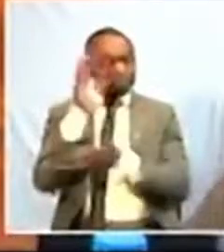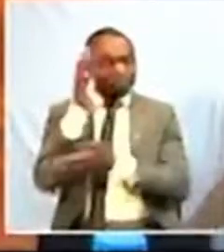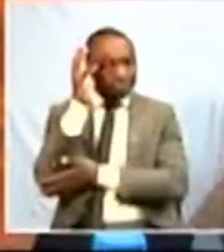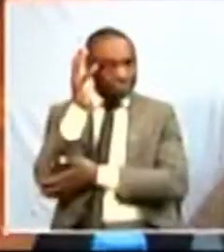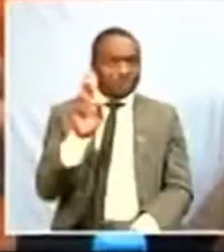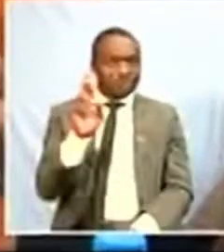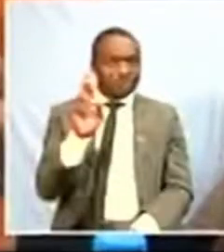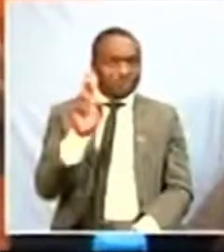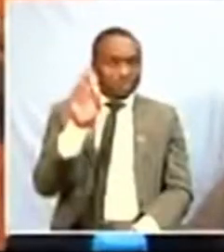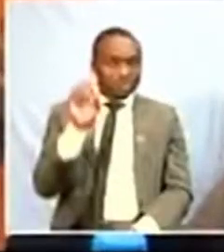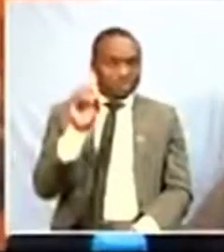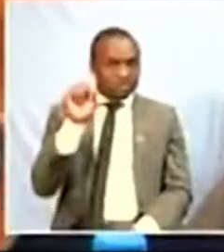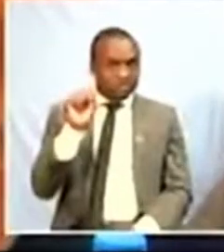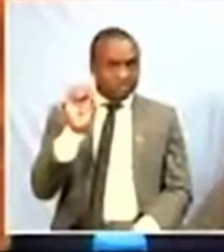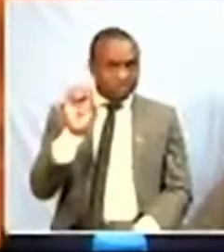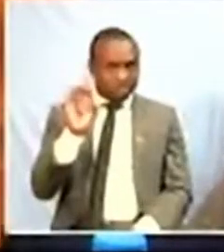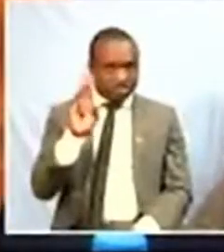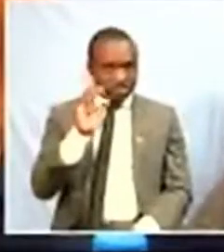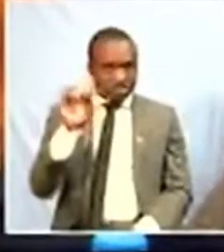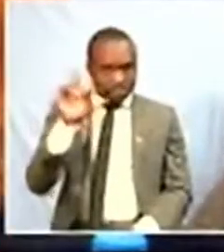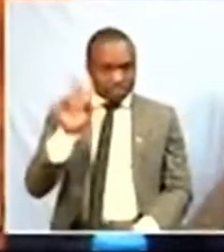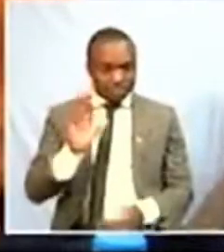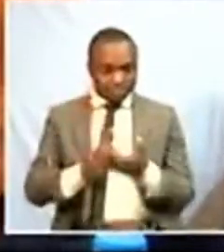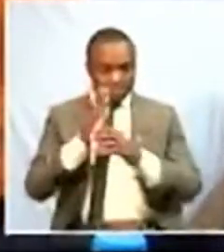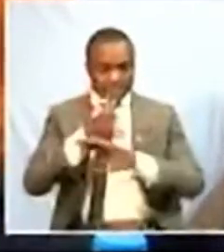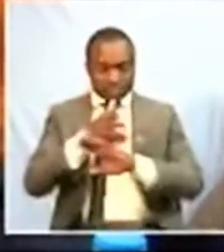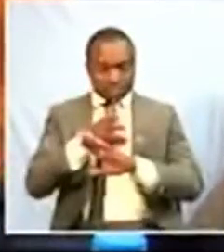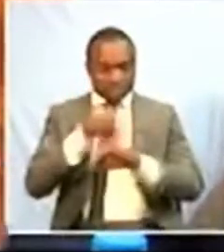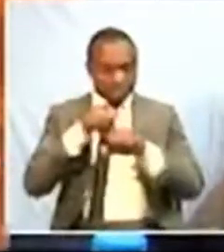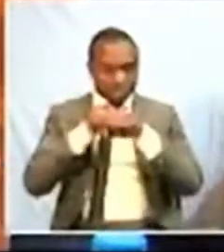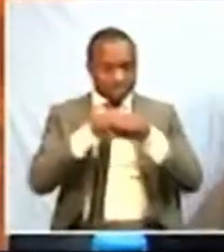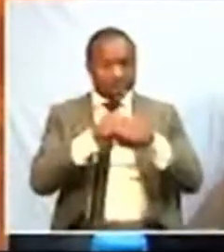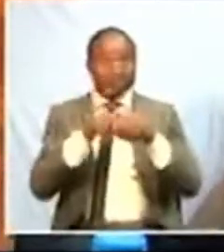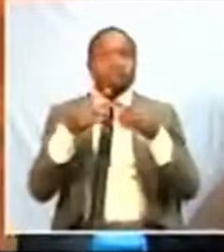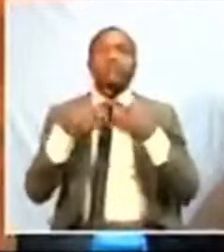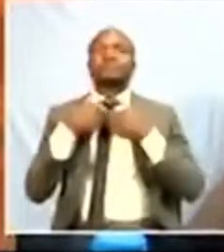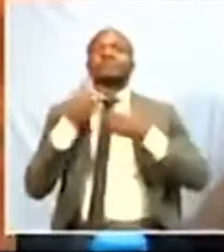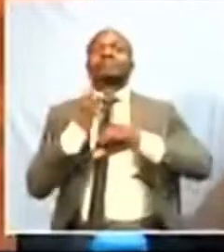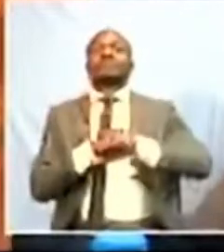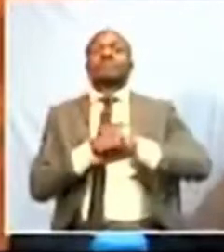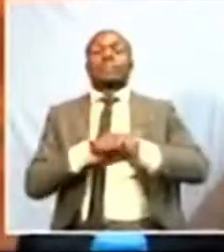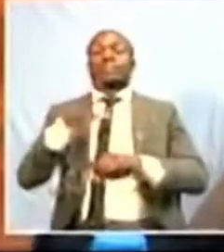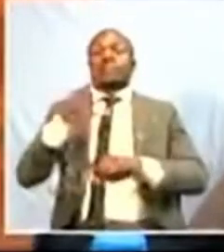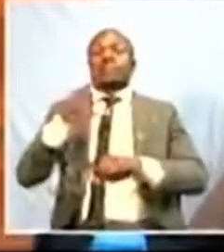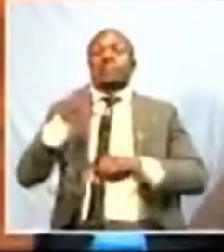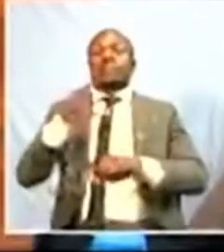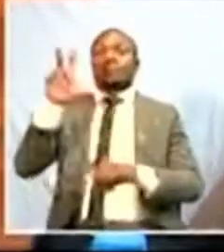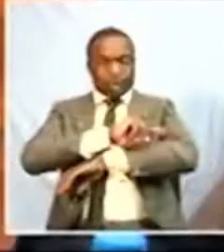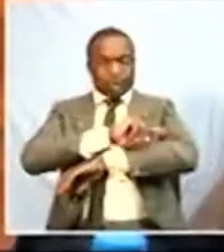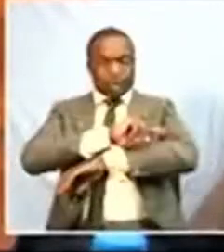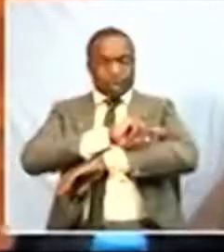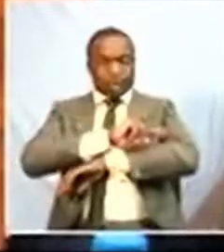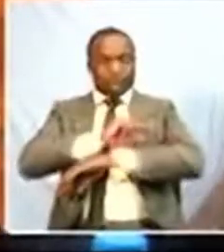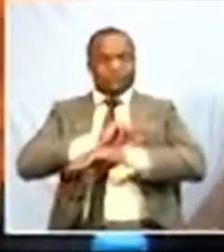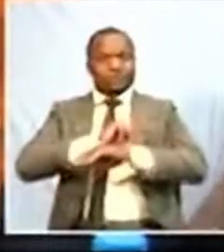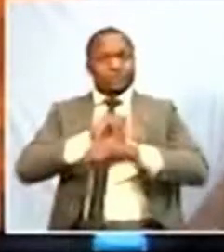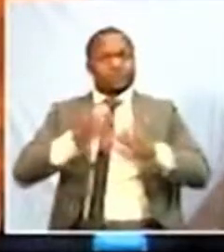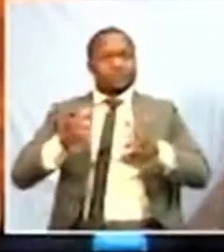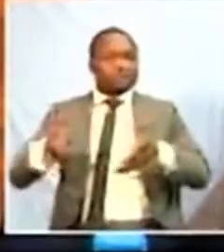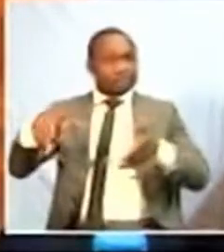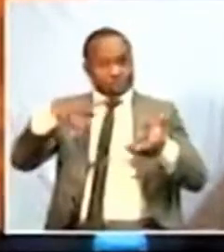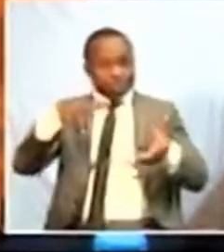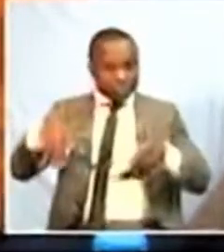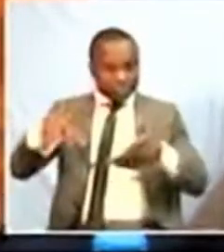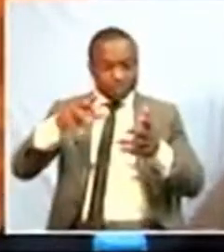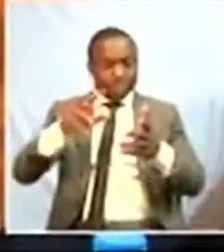And once this rosewood is transported, they have a time frame, usually 30 days, to assemble this desk and